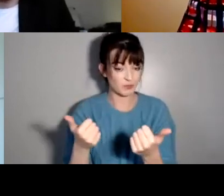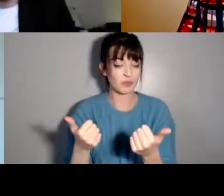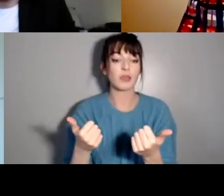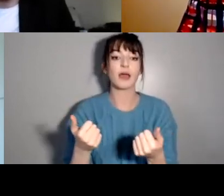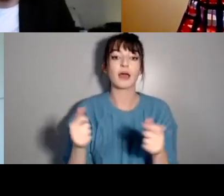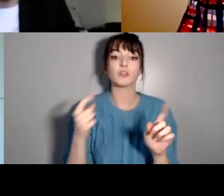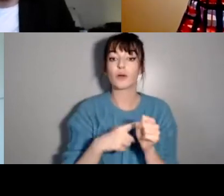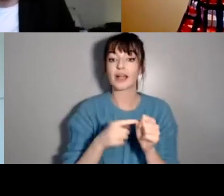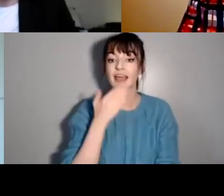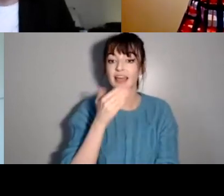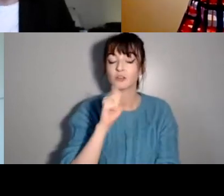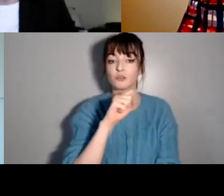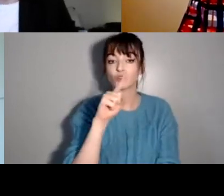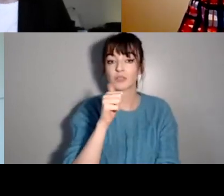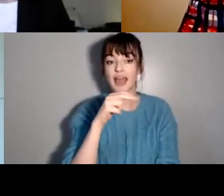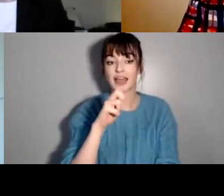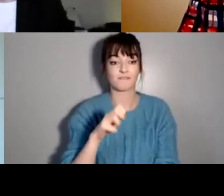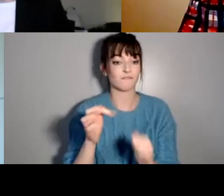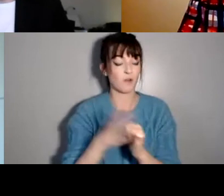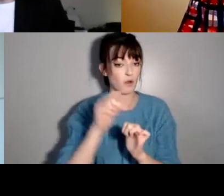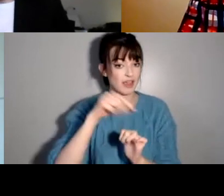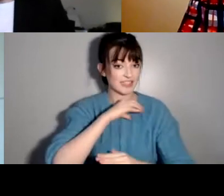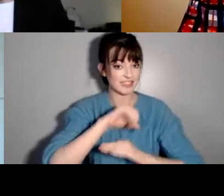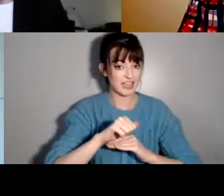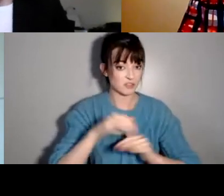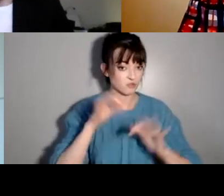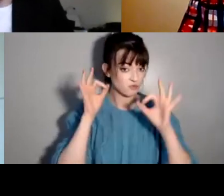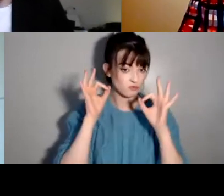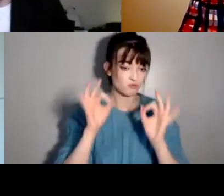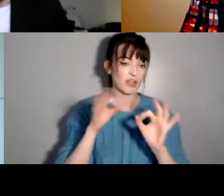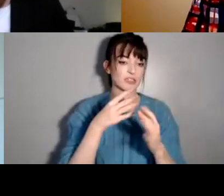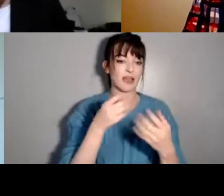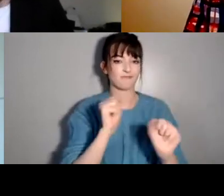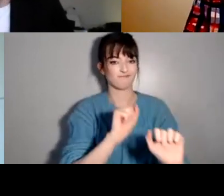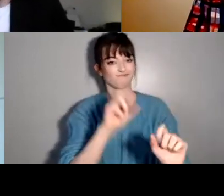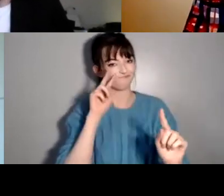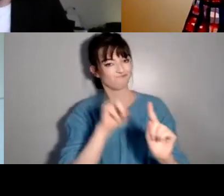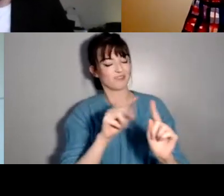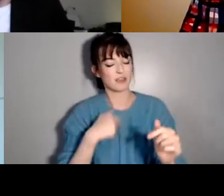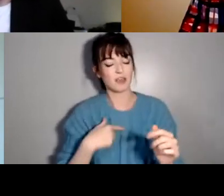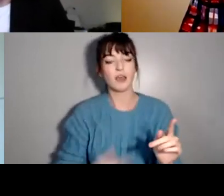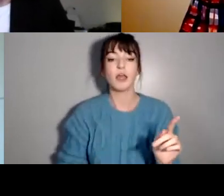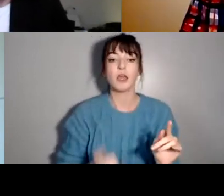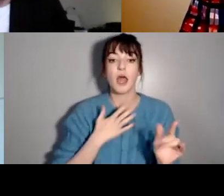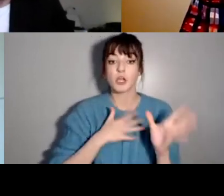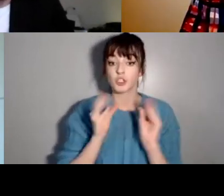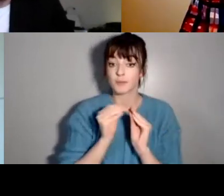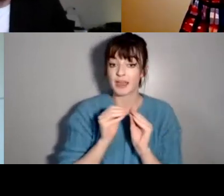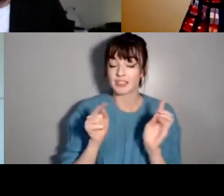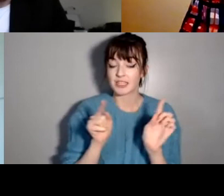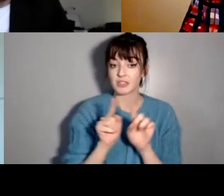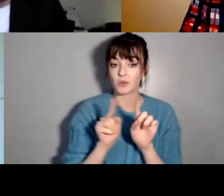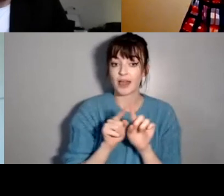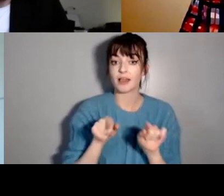very much to Suzanne for joining us. Really great to have your insights on this. And just to mention as well, so on